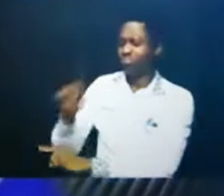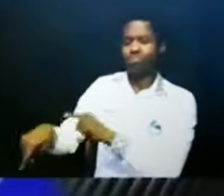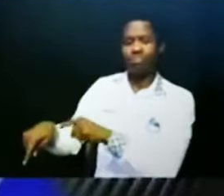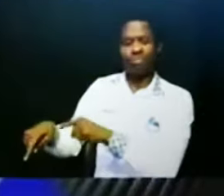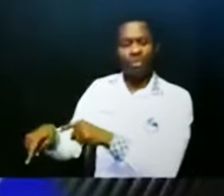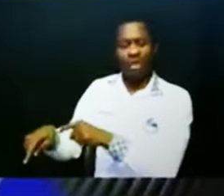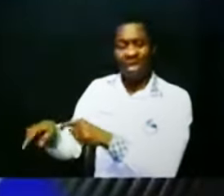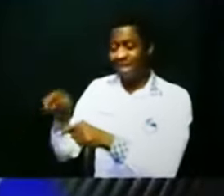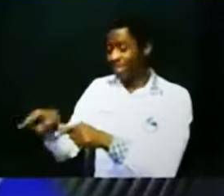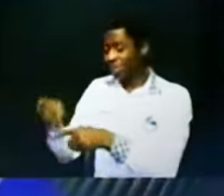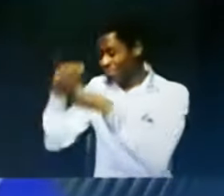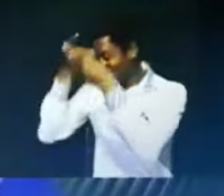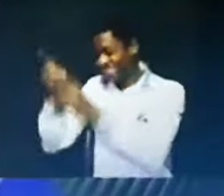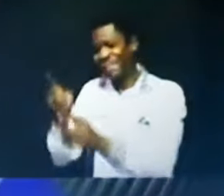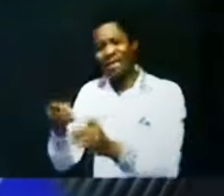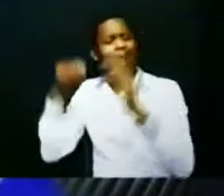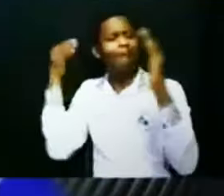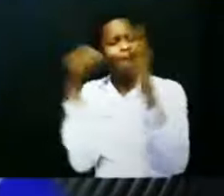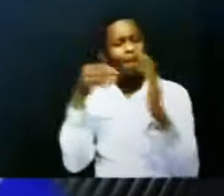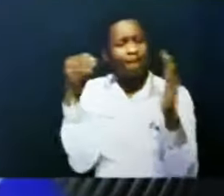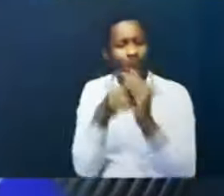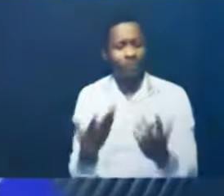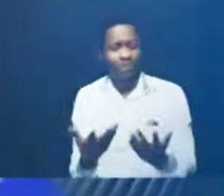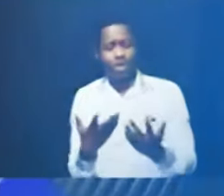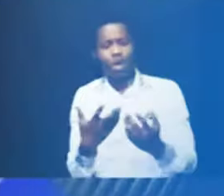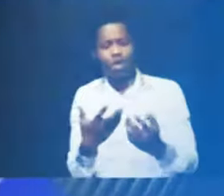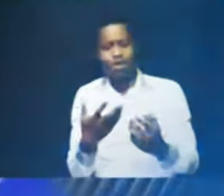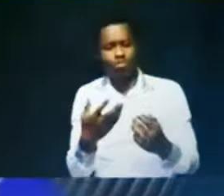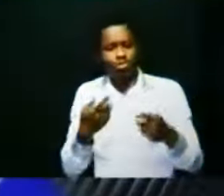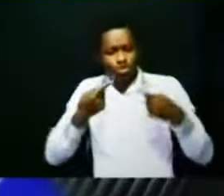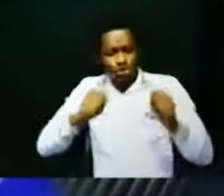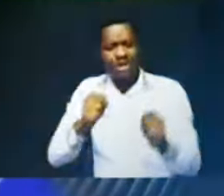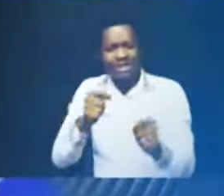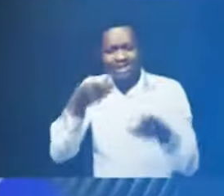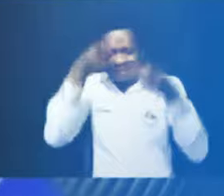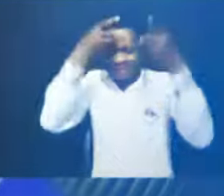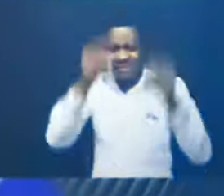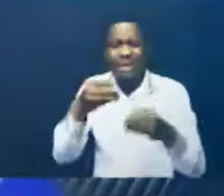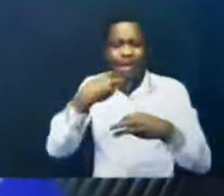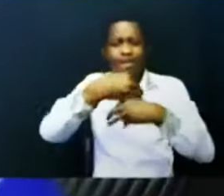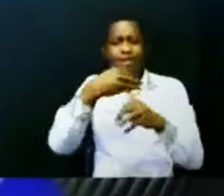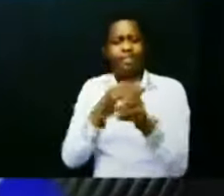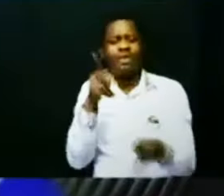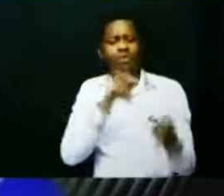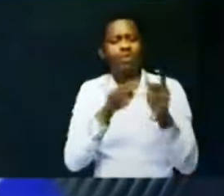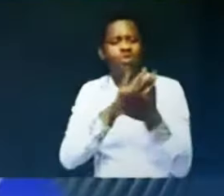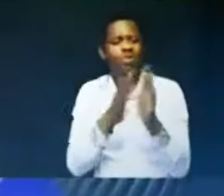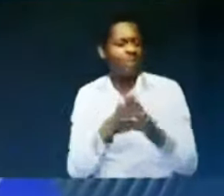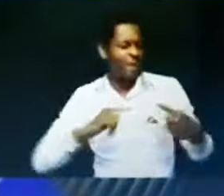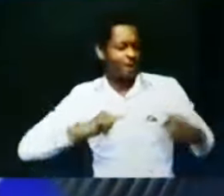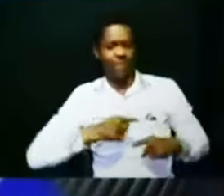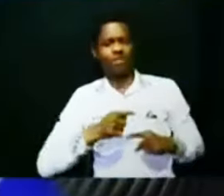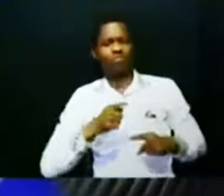offense. Setting traps so that people will be offended. Try never to do